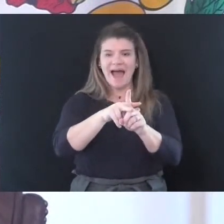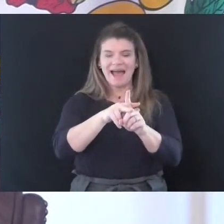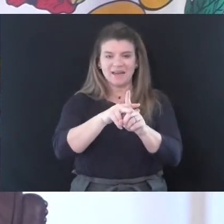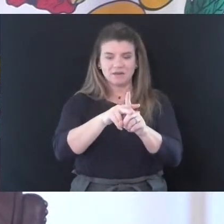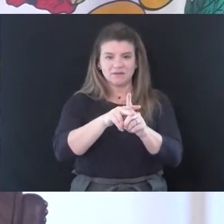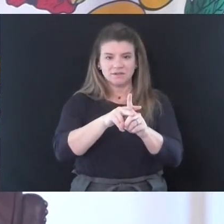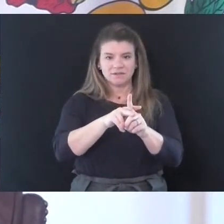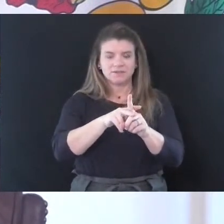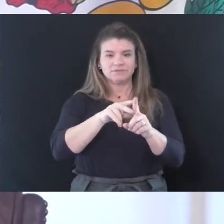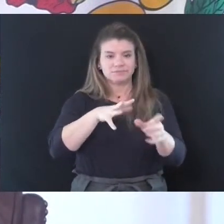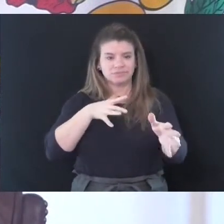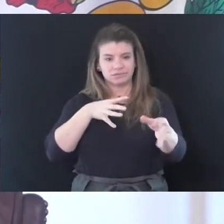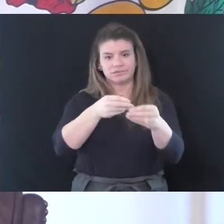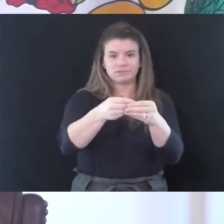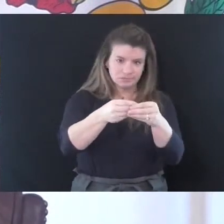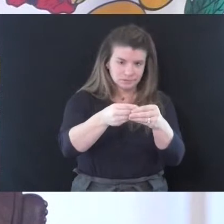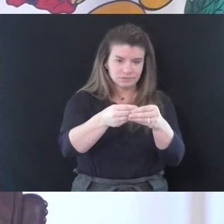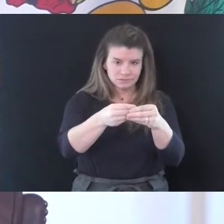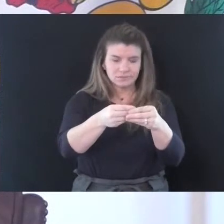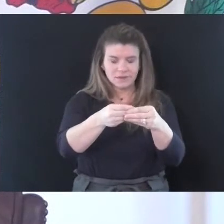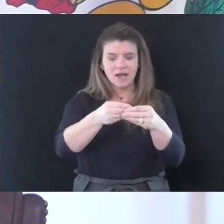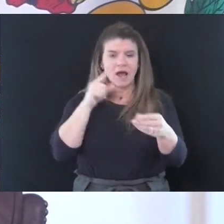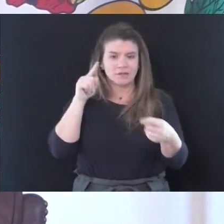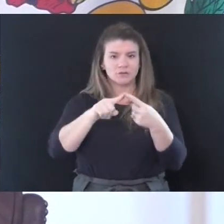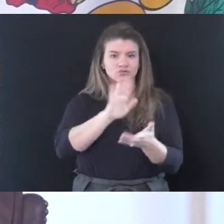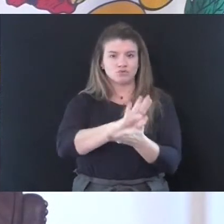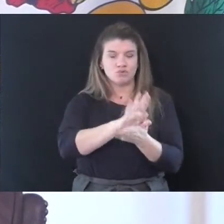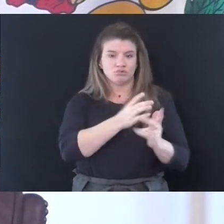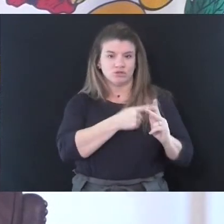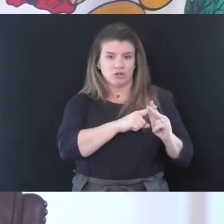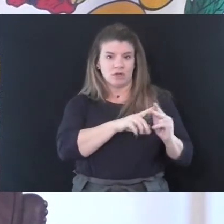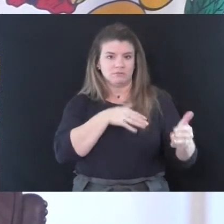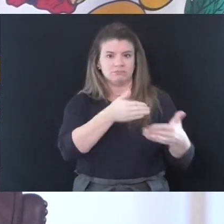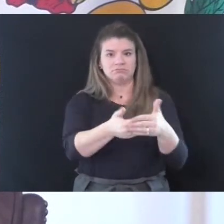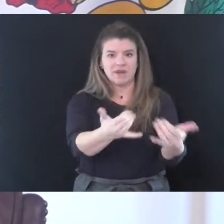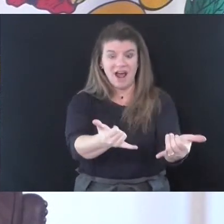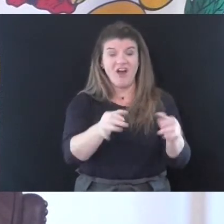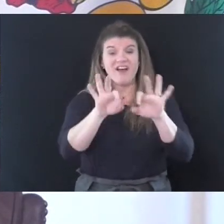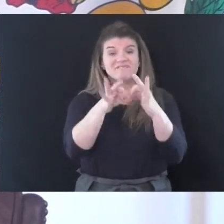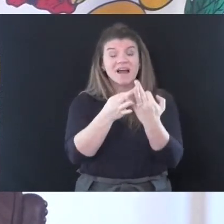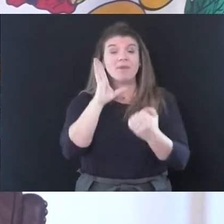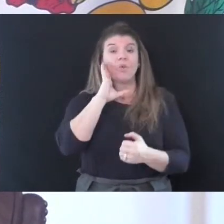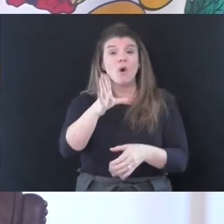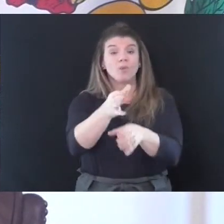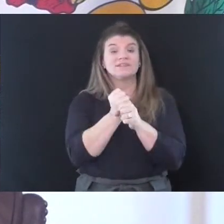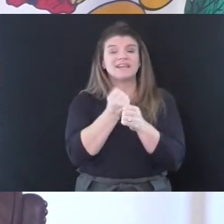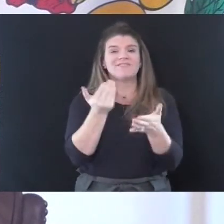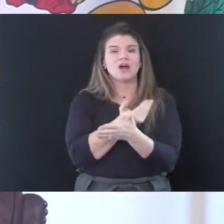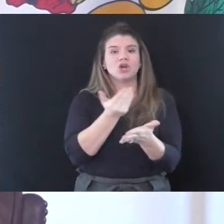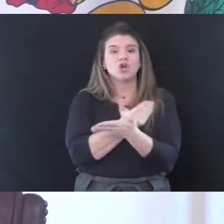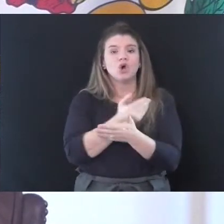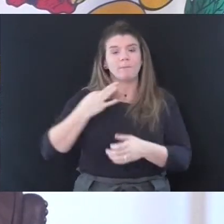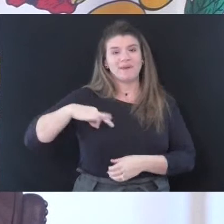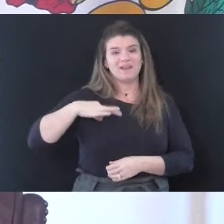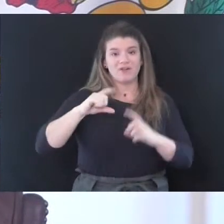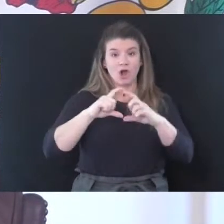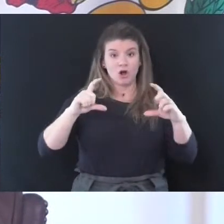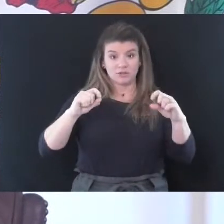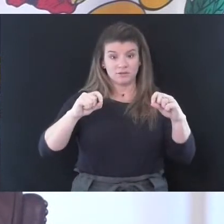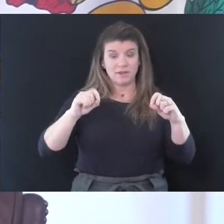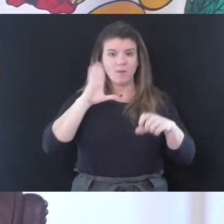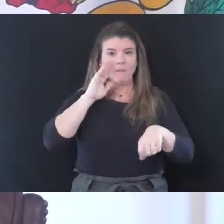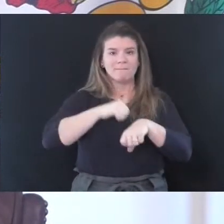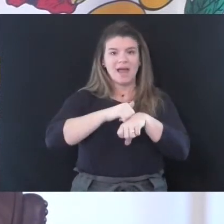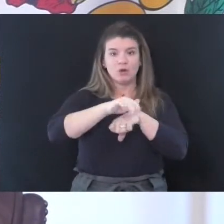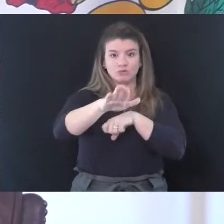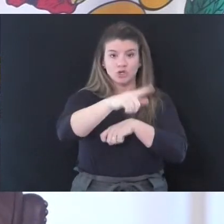retroactively, to the beginning of the school year. Families will receive the new electronic benefits cards in the